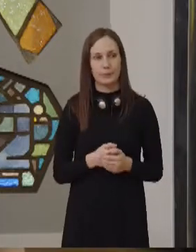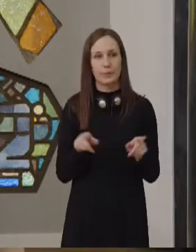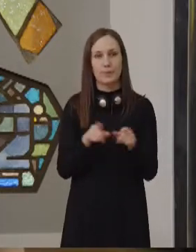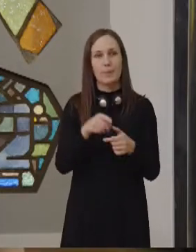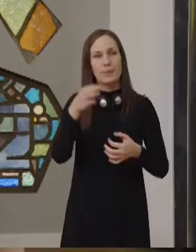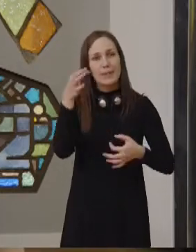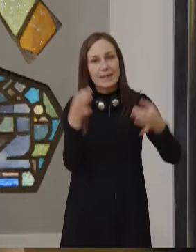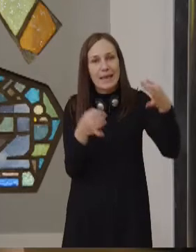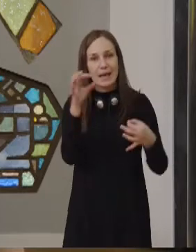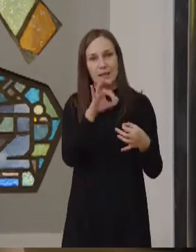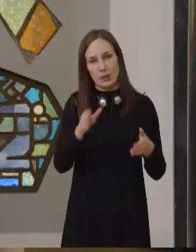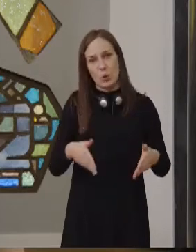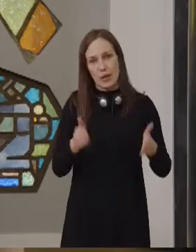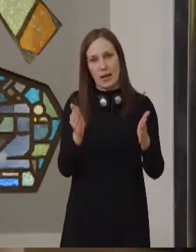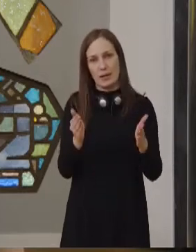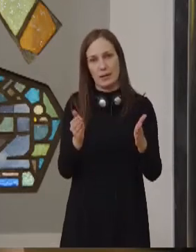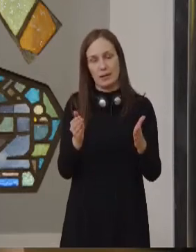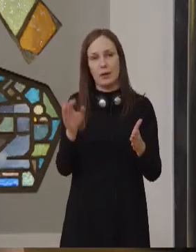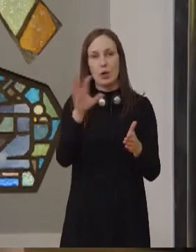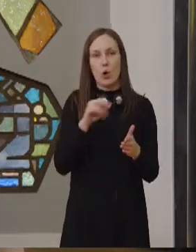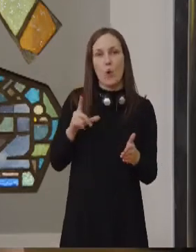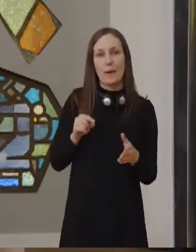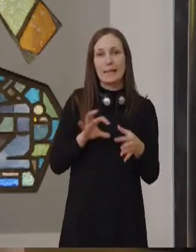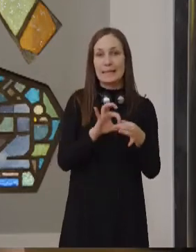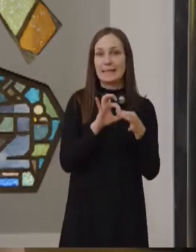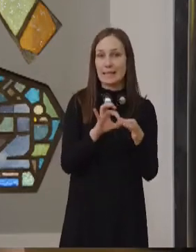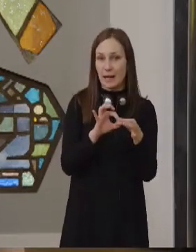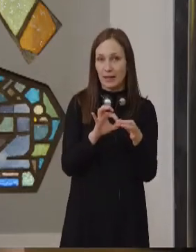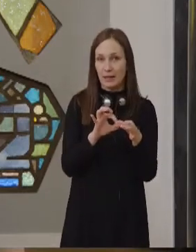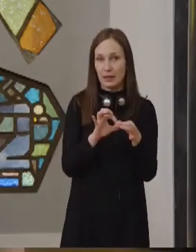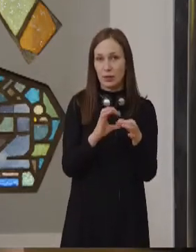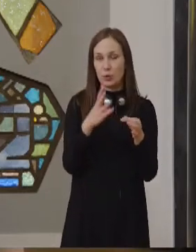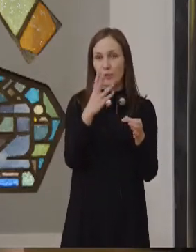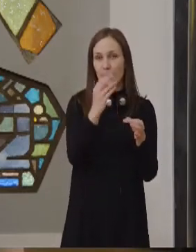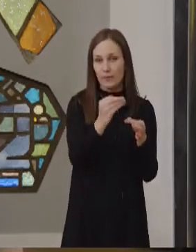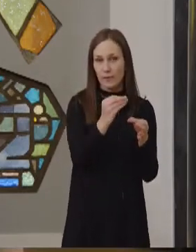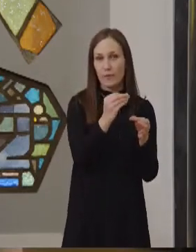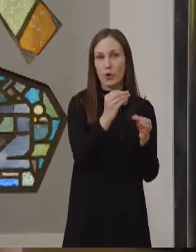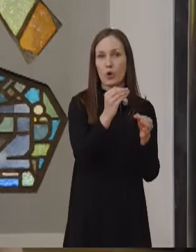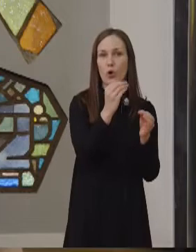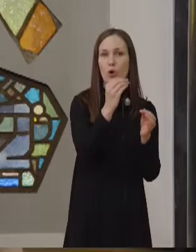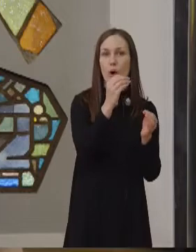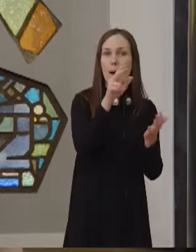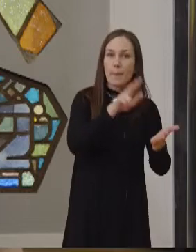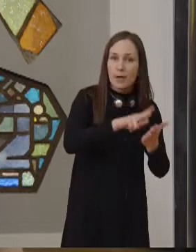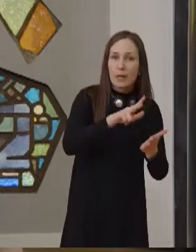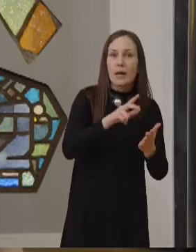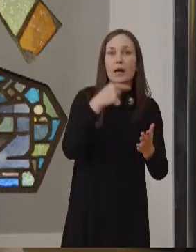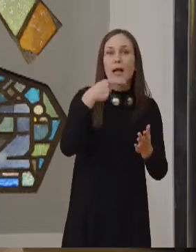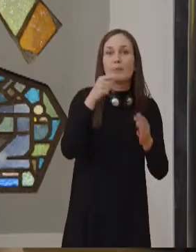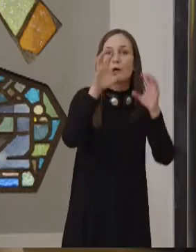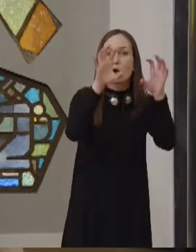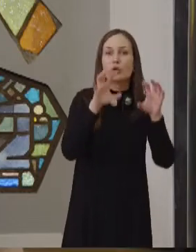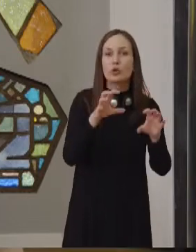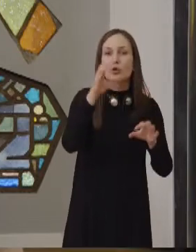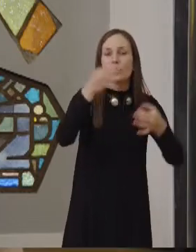teisinį, sakykime, kelią šiuo atveju. Ką apie partnerystės santykių reglamentavimą įstatymų kalba Konstitucinio teismo nutarimai?